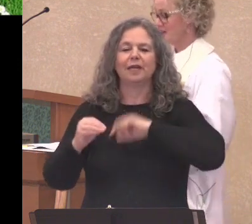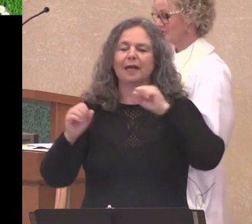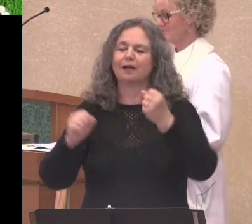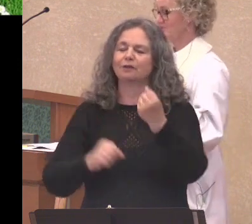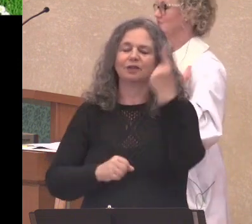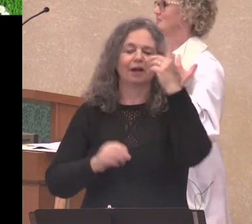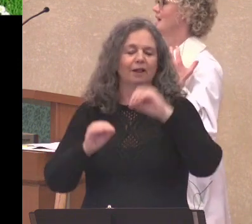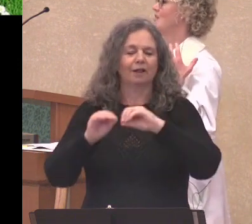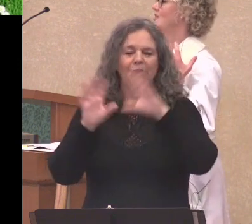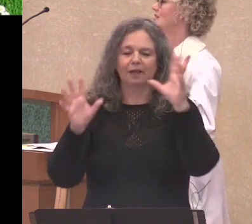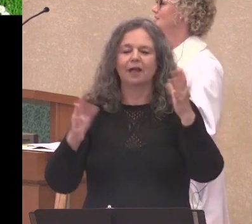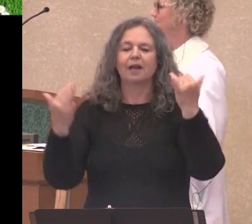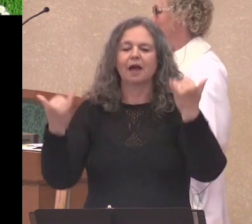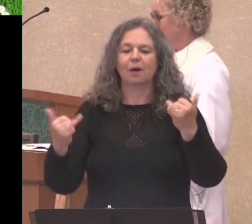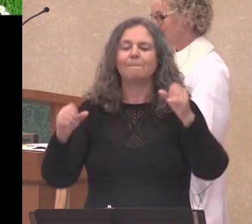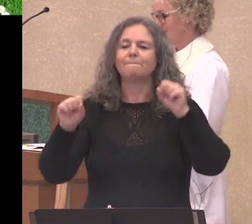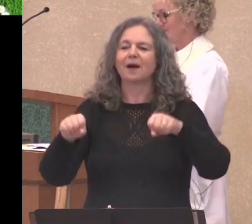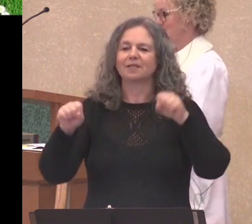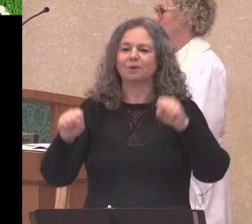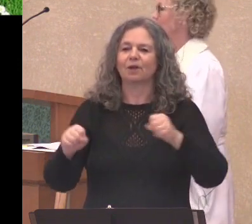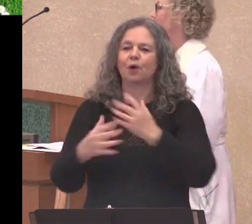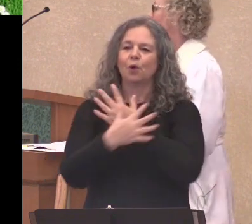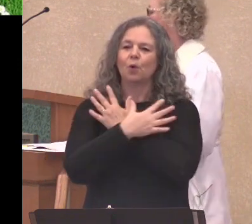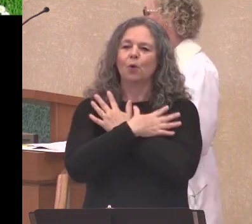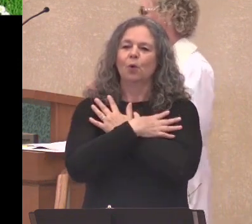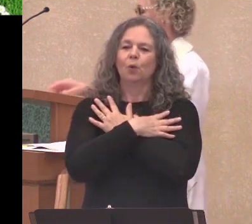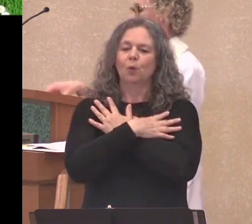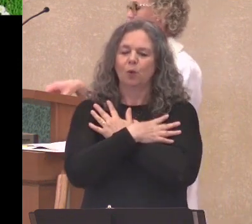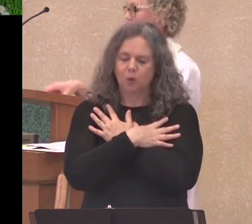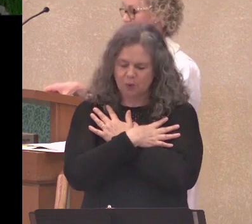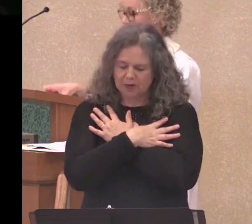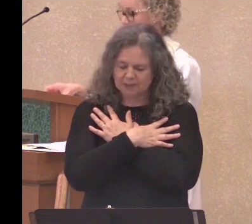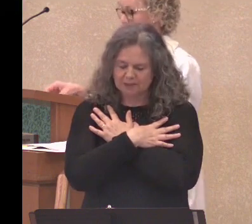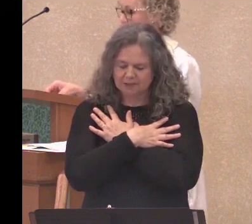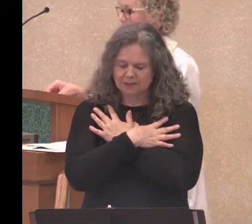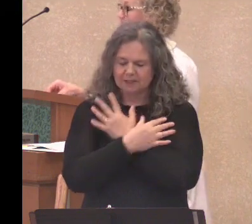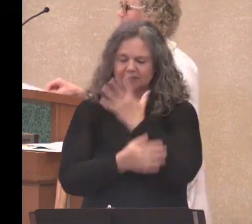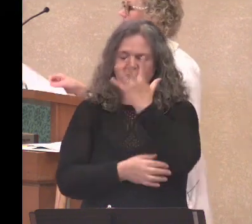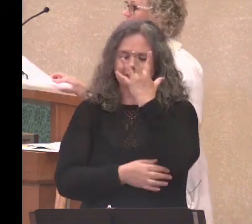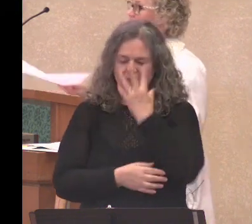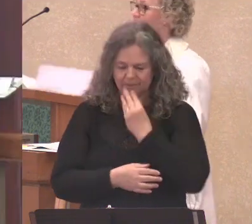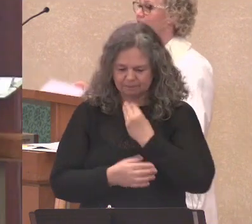it possible to now settle into a peaceful sleep.